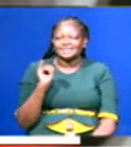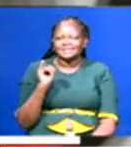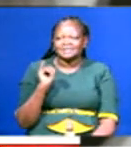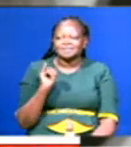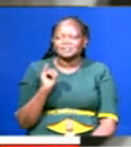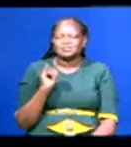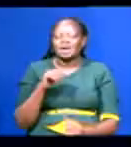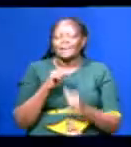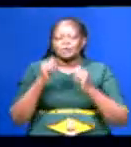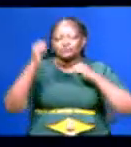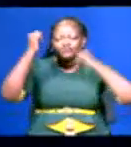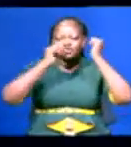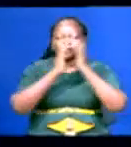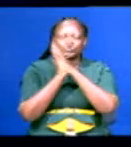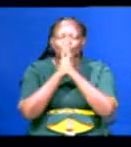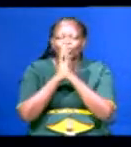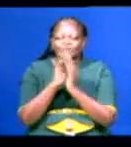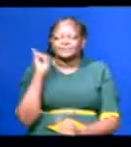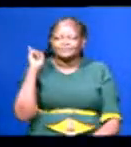Tales.